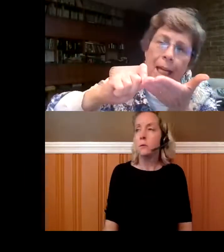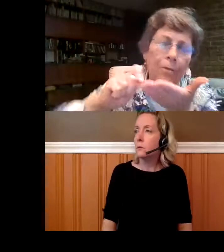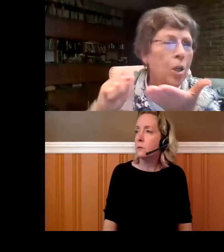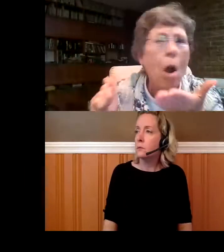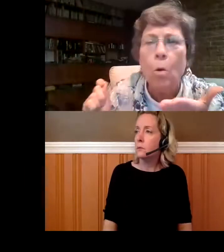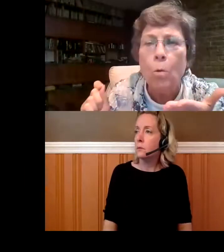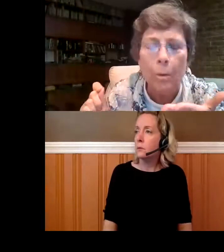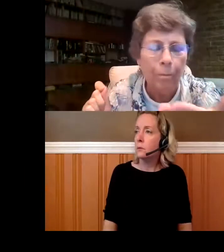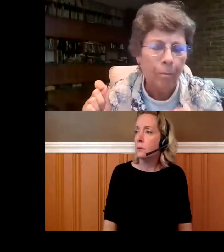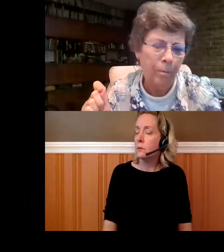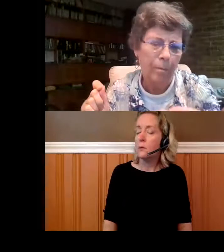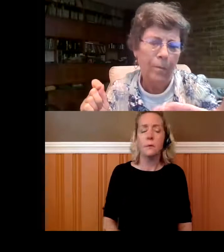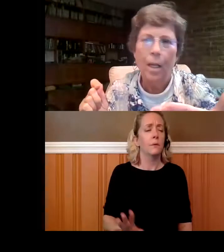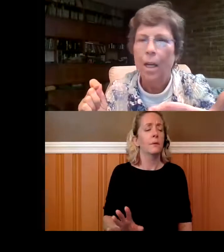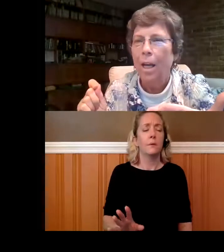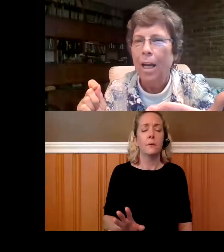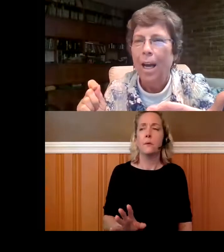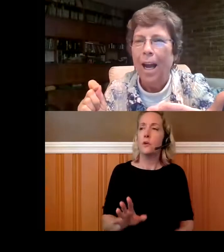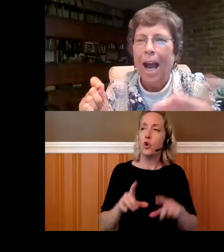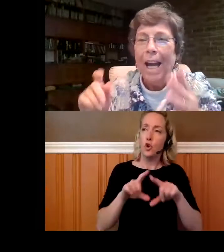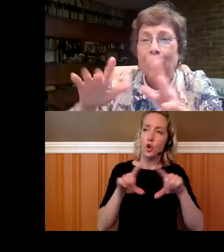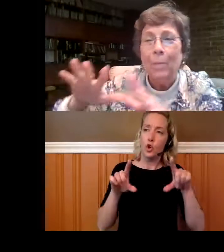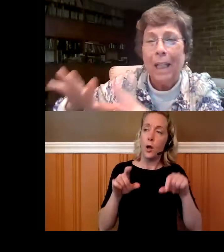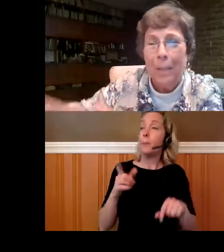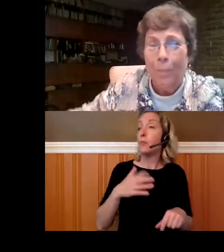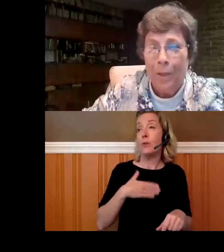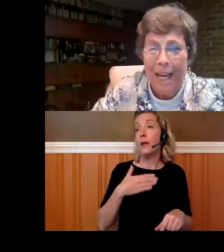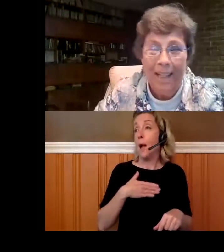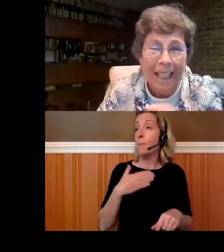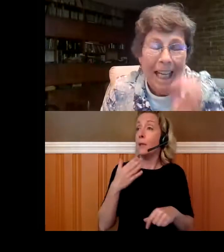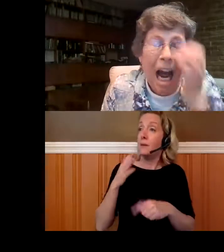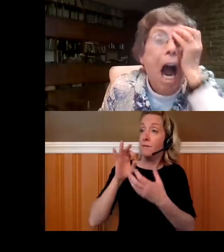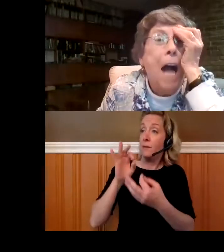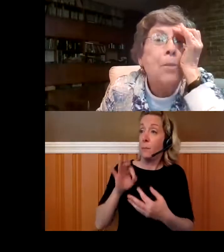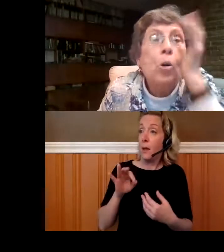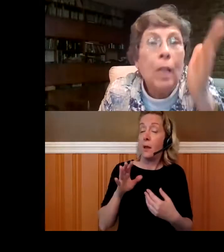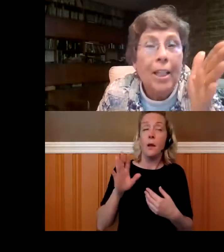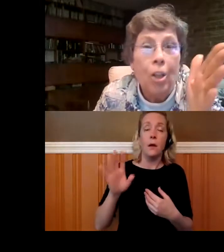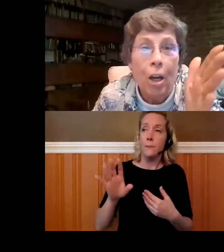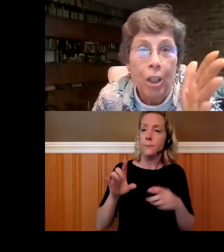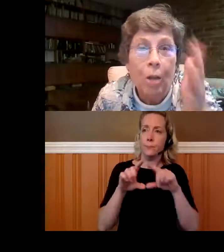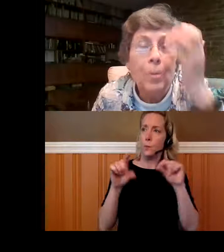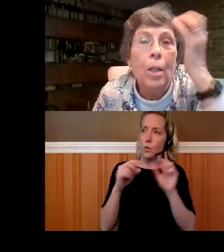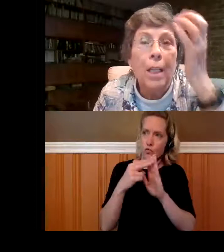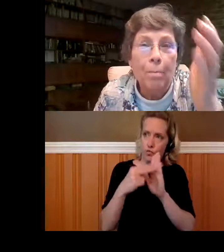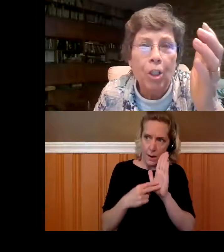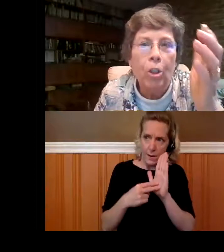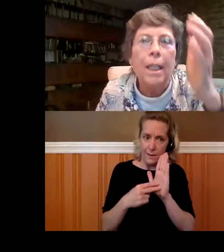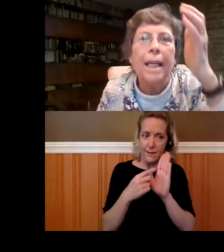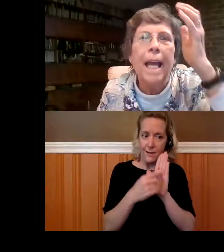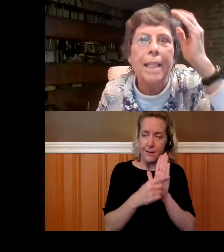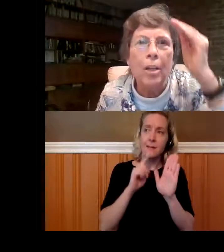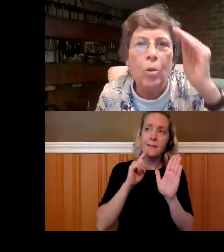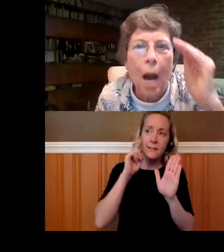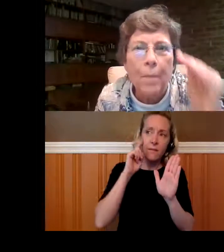And I put my clipboard down and I said, I'm so glad to talk to you. I'm so glad to meet you, because I can't tell you how many people don't know the